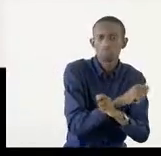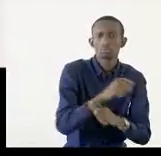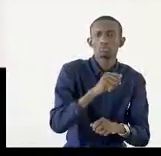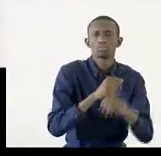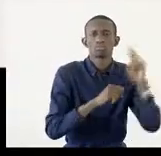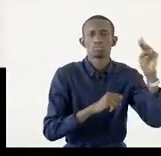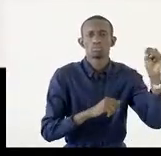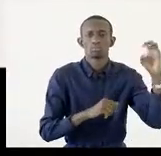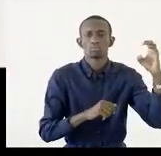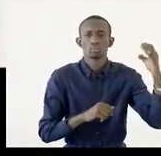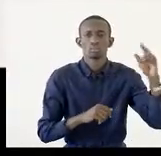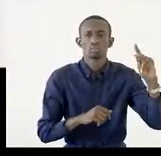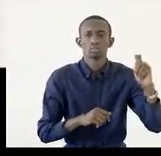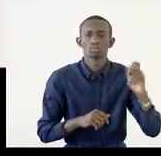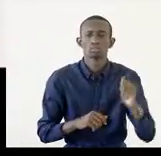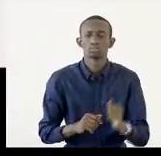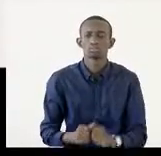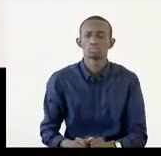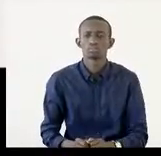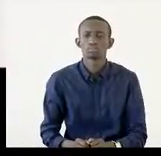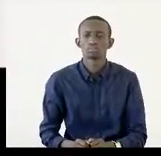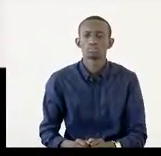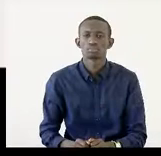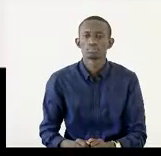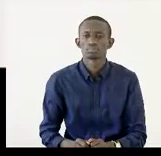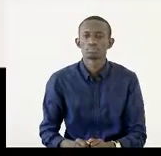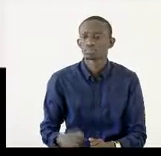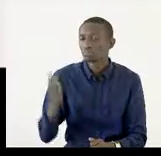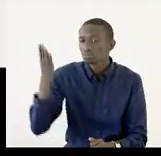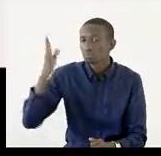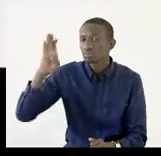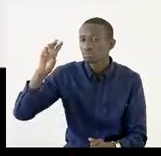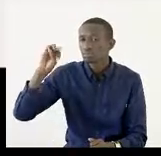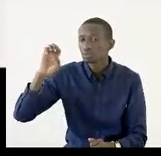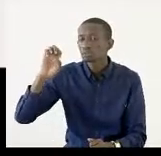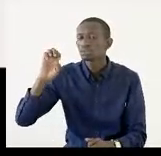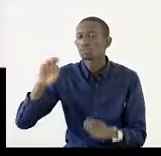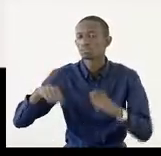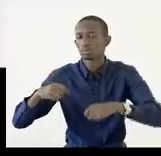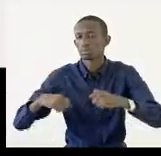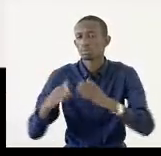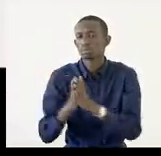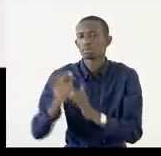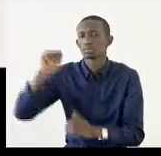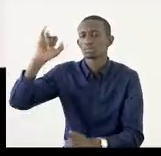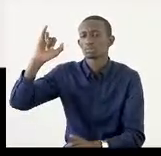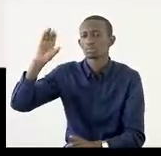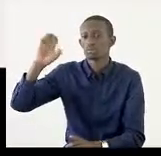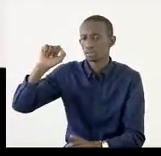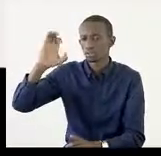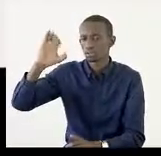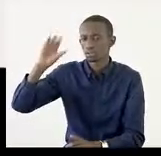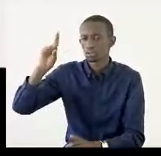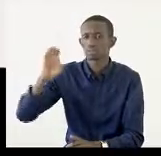Huh? Benzene reacting with the, this is an acid anhydride, then forms